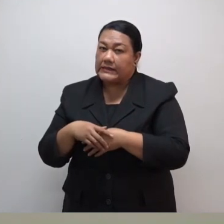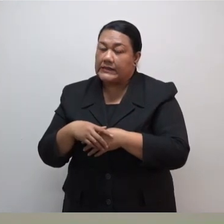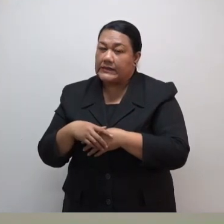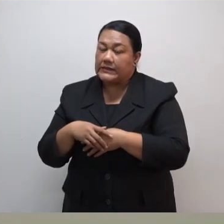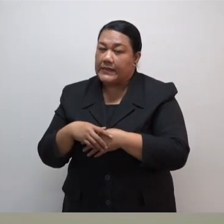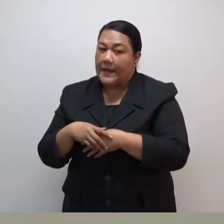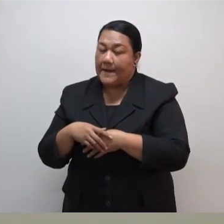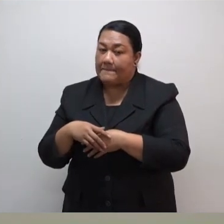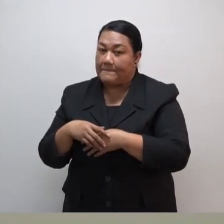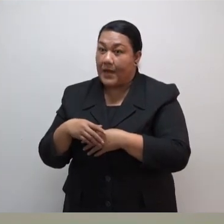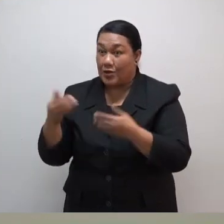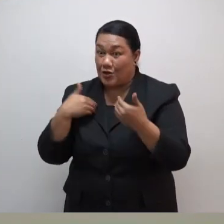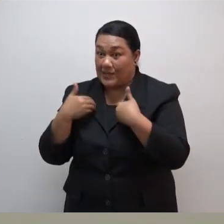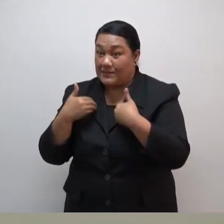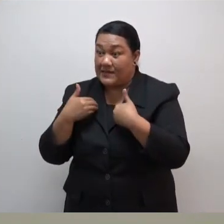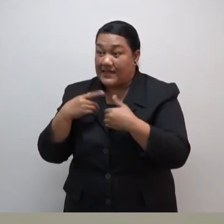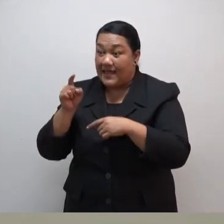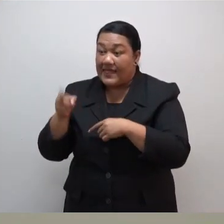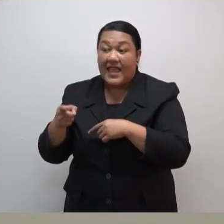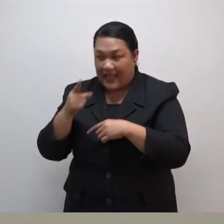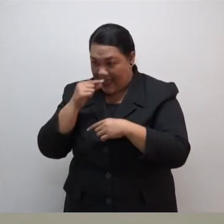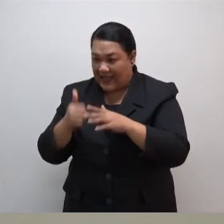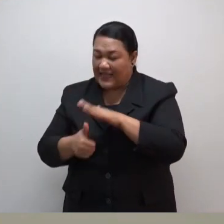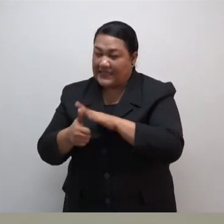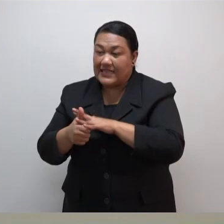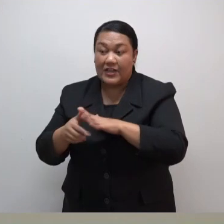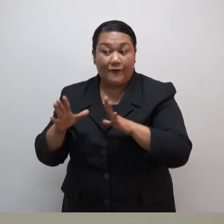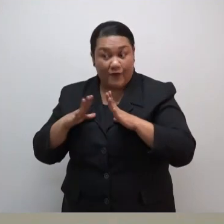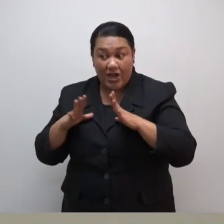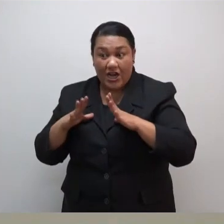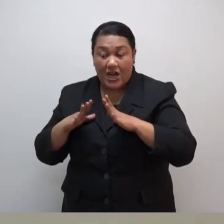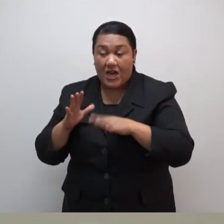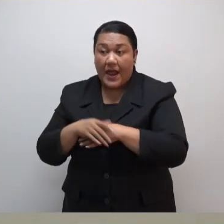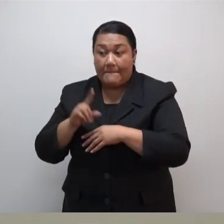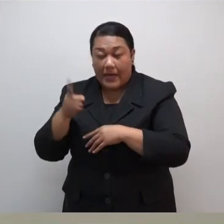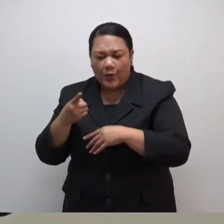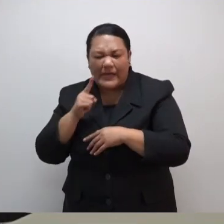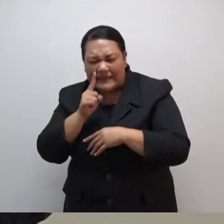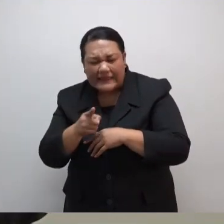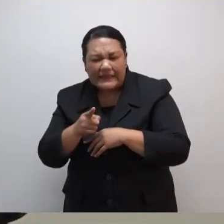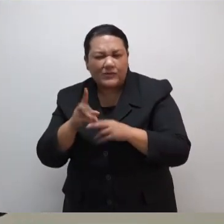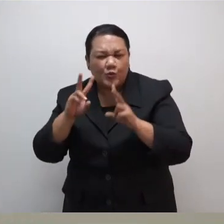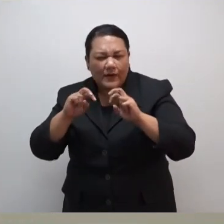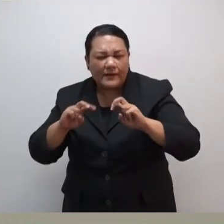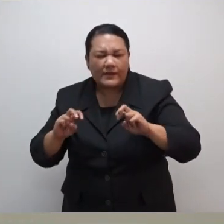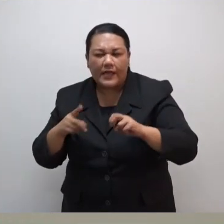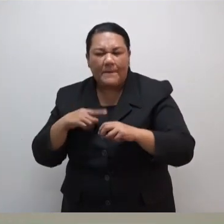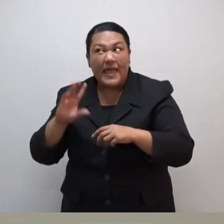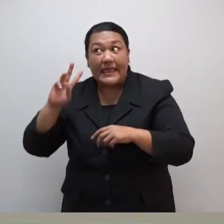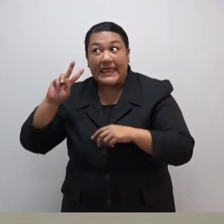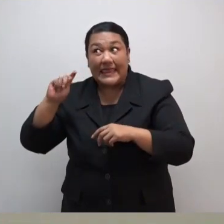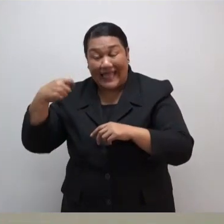apparently are free, that people can access through a free platform. So we're just trying to sort that out, but we hope to get that sorted out by next week